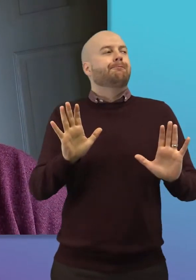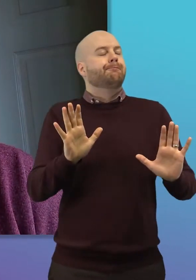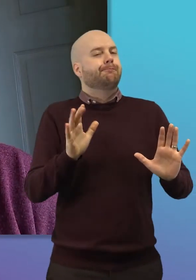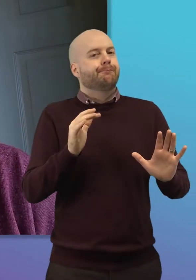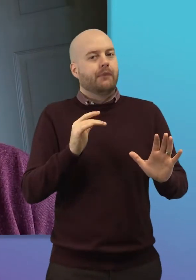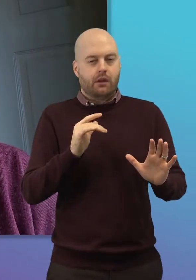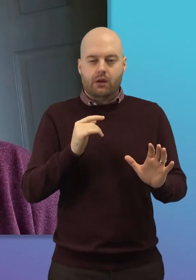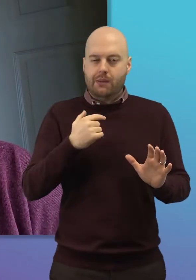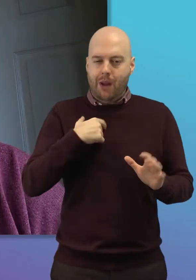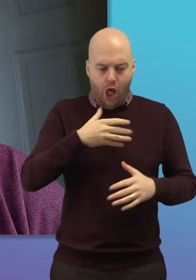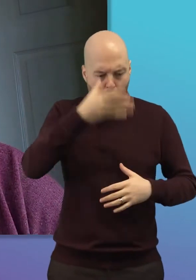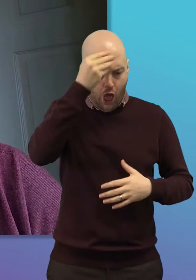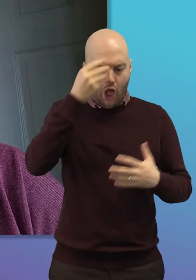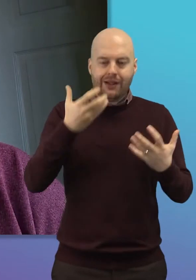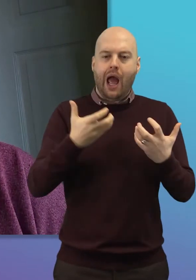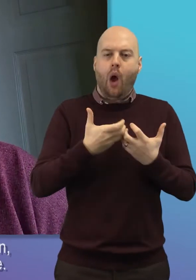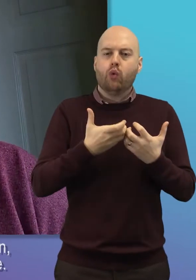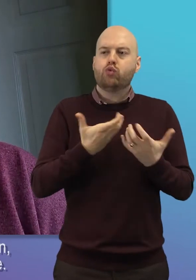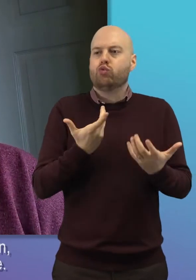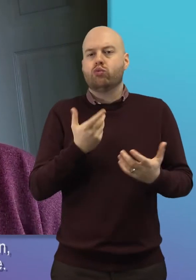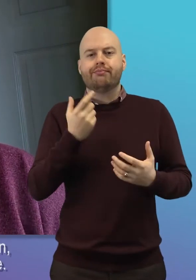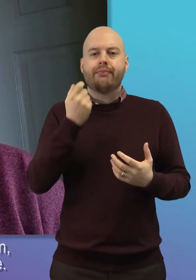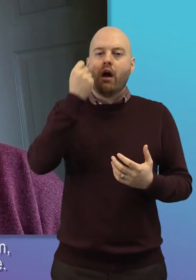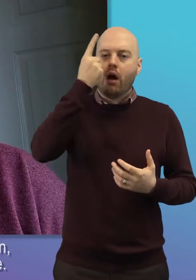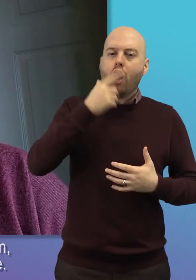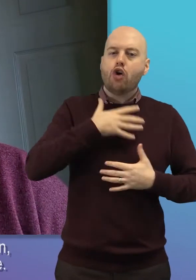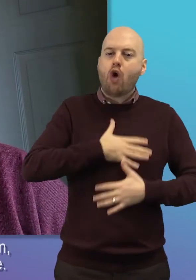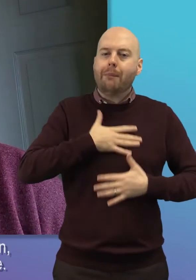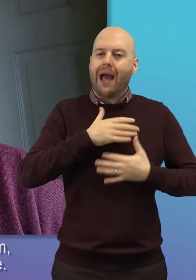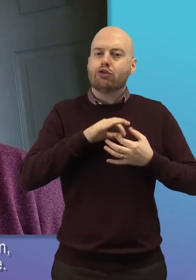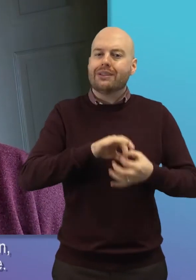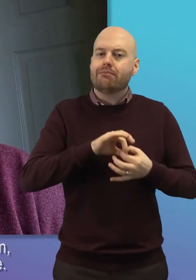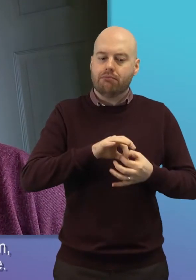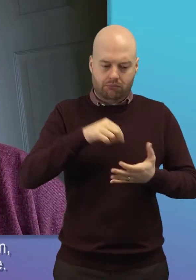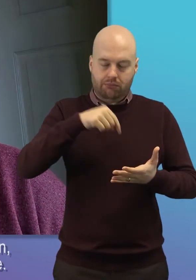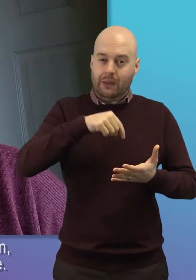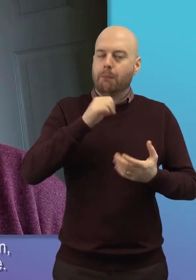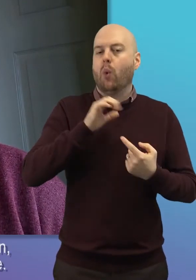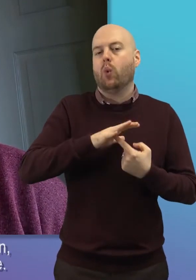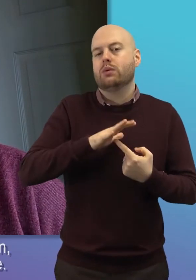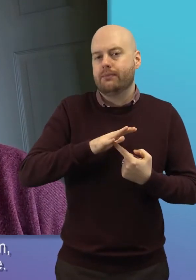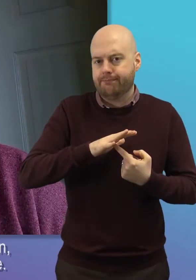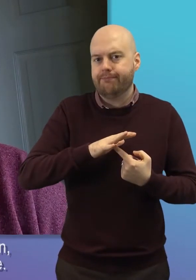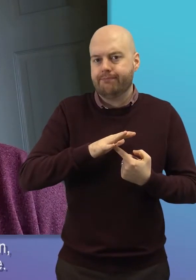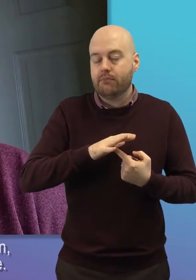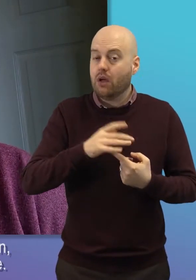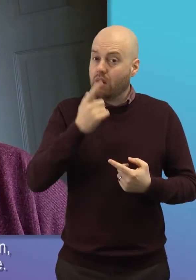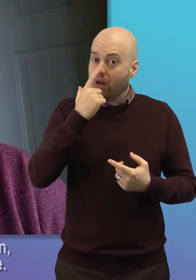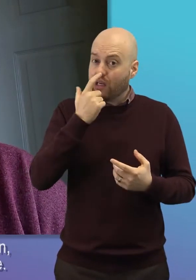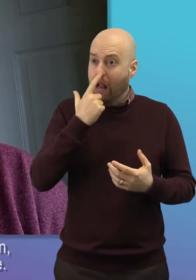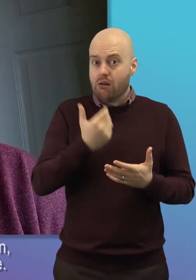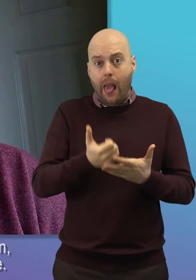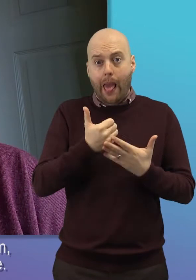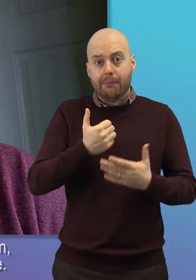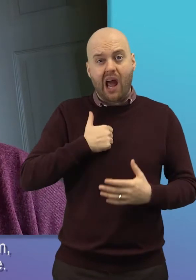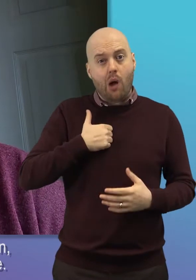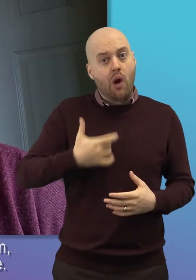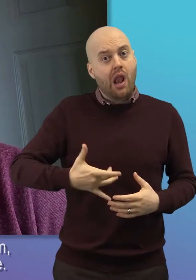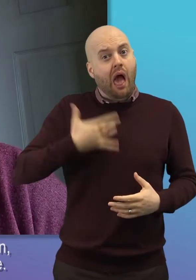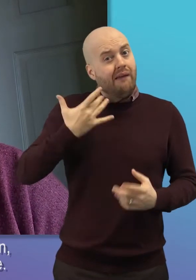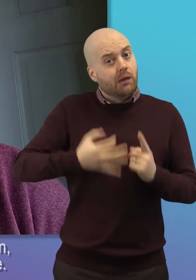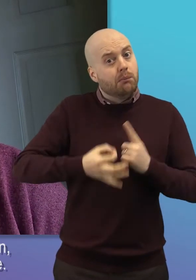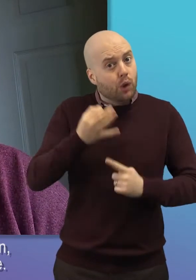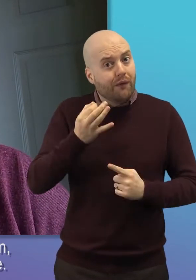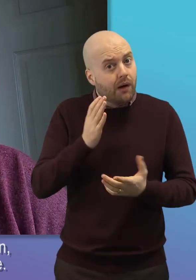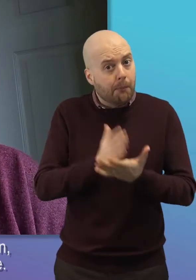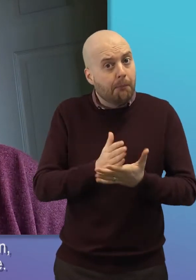feel less upset about it. We might never know if they're simply doing the best they can, but it can make our lives feel better if we assume